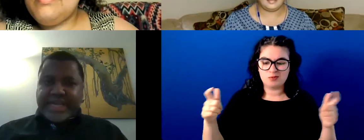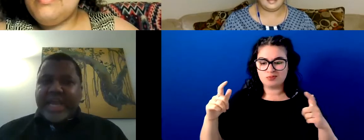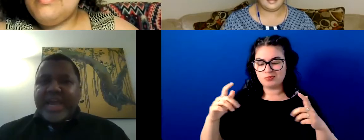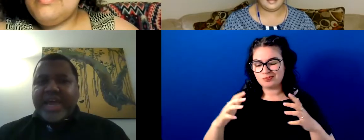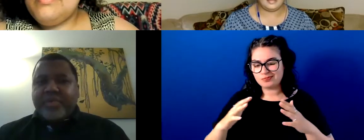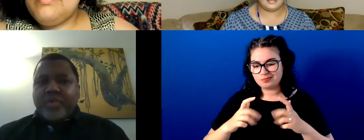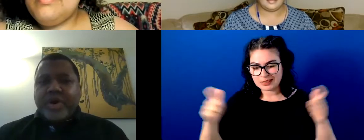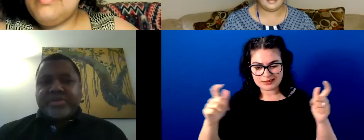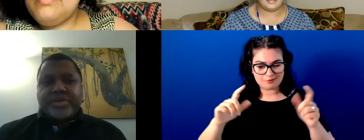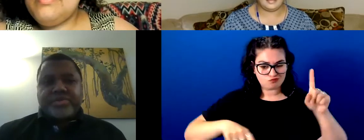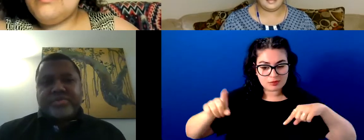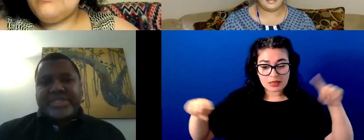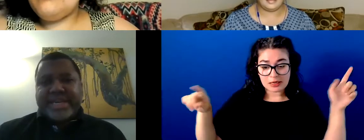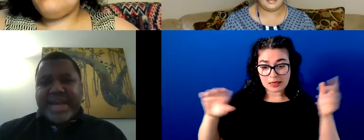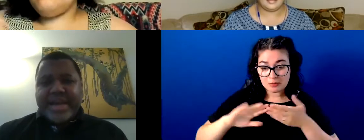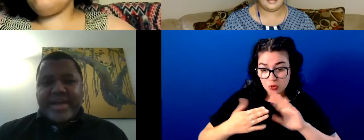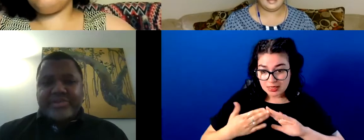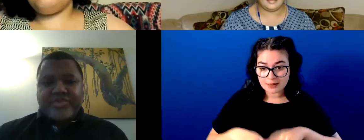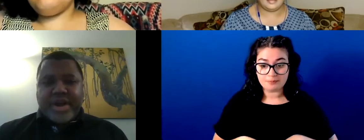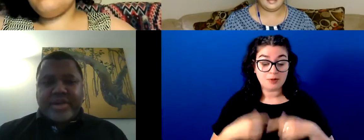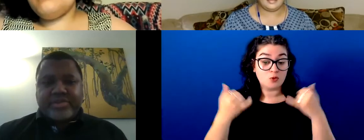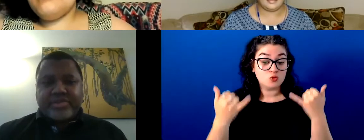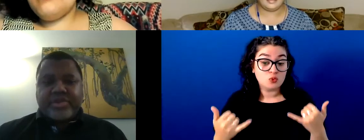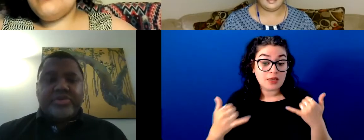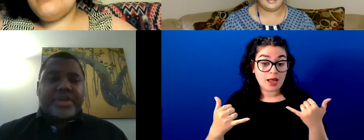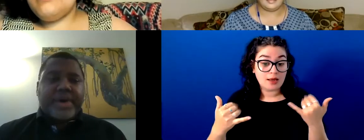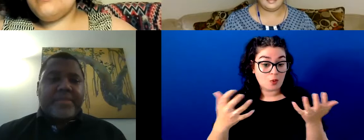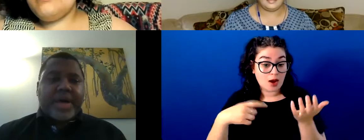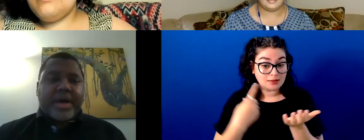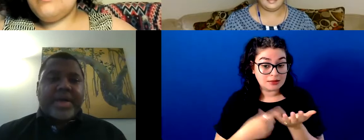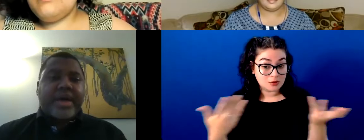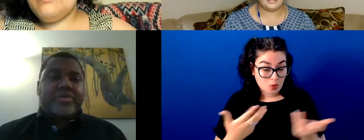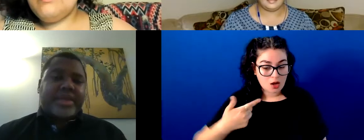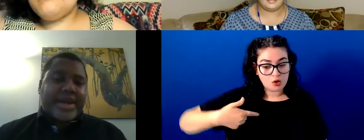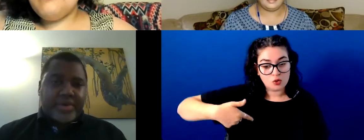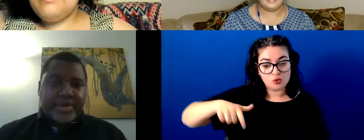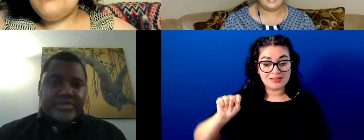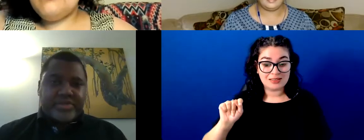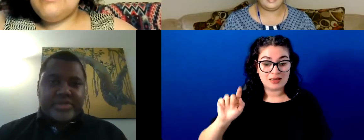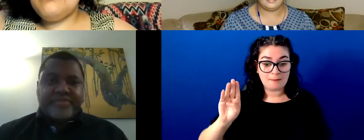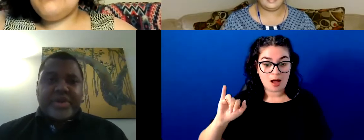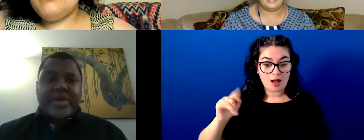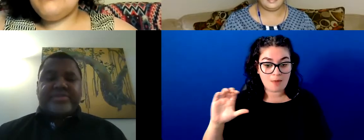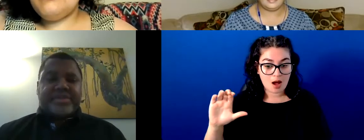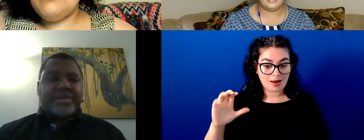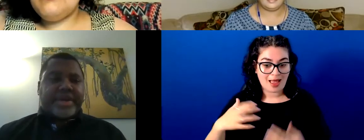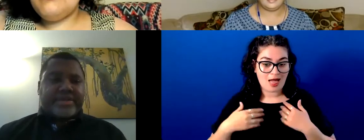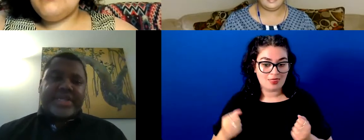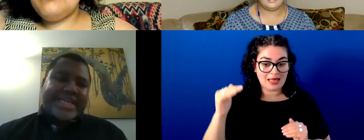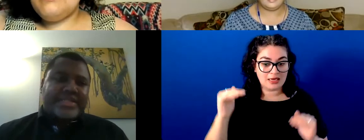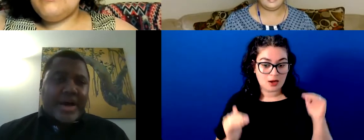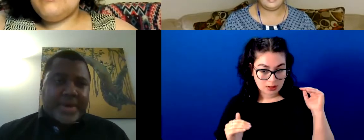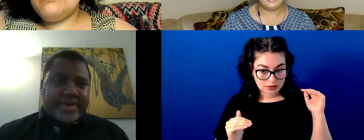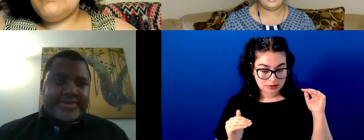ours. And we want to today address QTBIPOC health inequities, which is a very